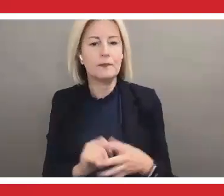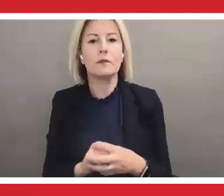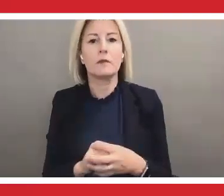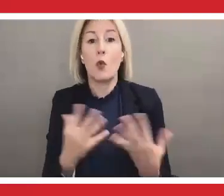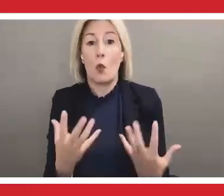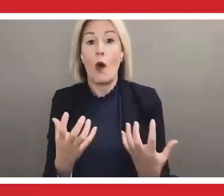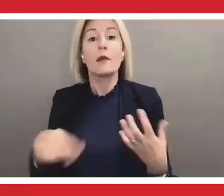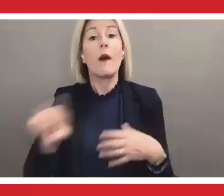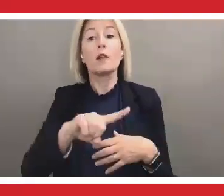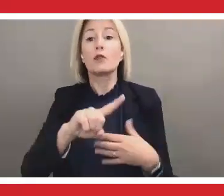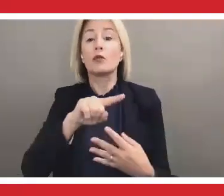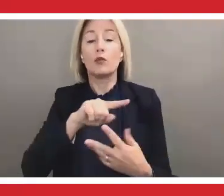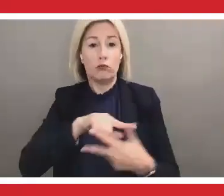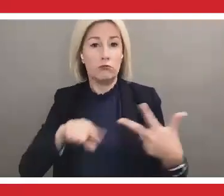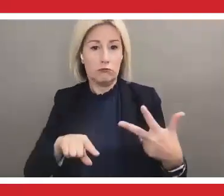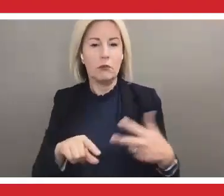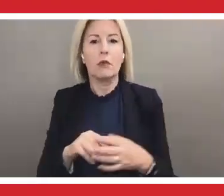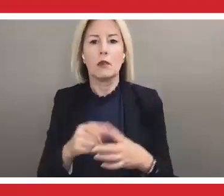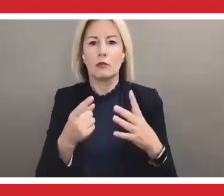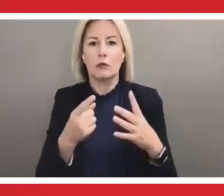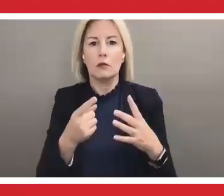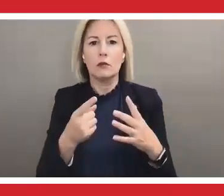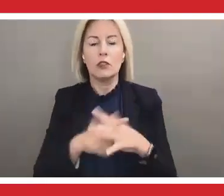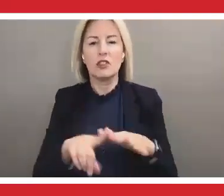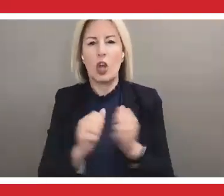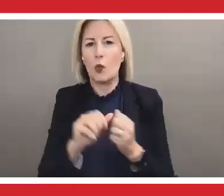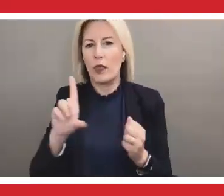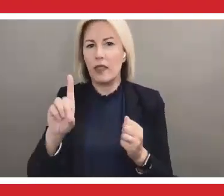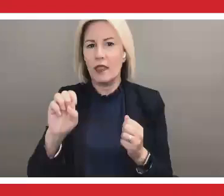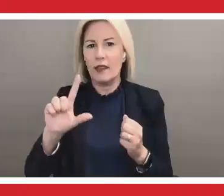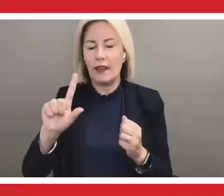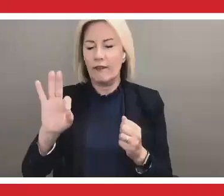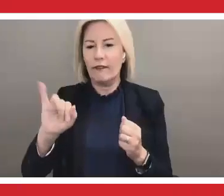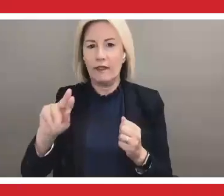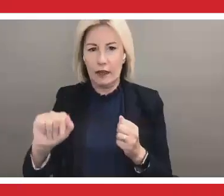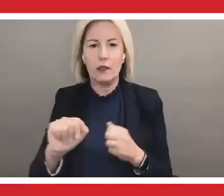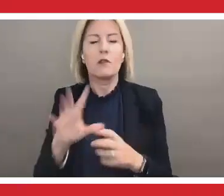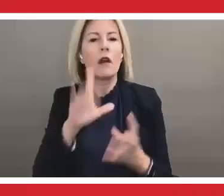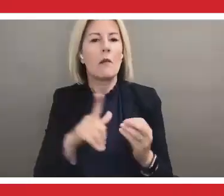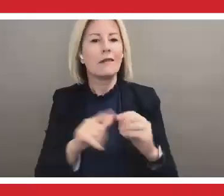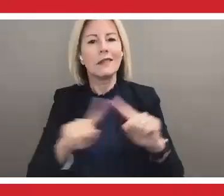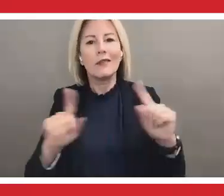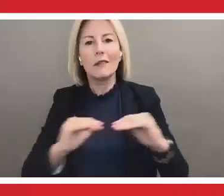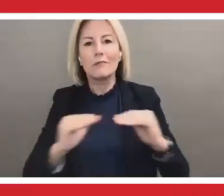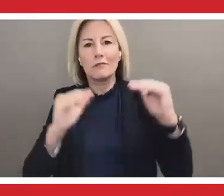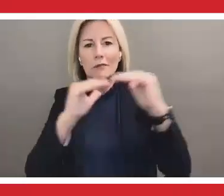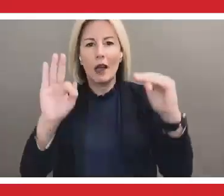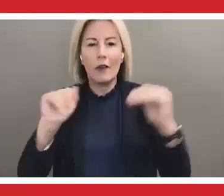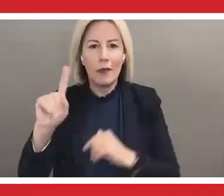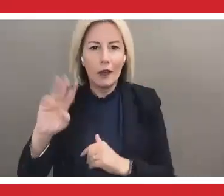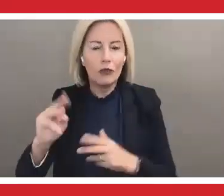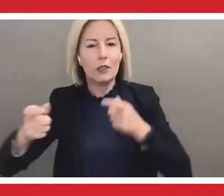all this question, starting with you, Delfina. As you mentioned, with this different levels of administration, it's very difficult